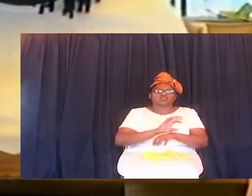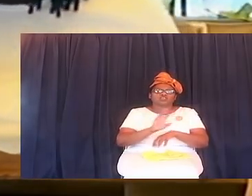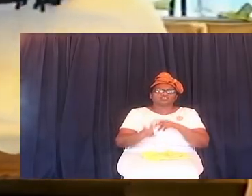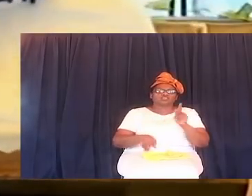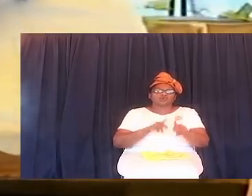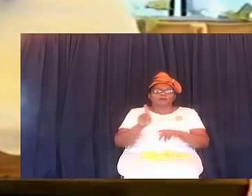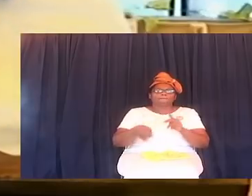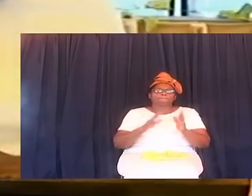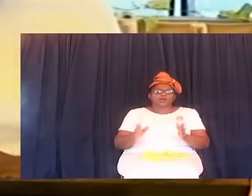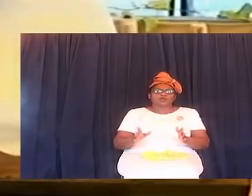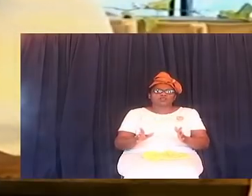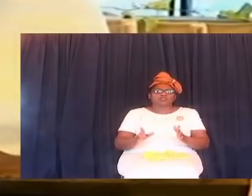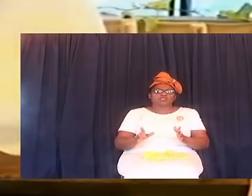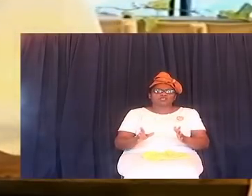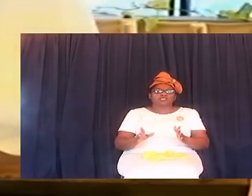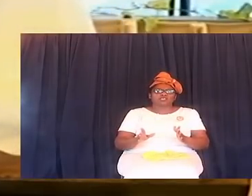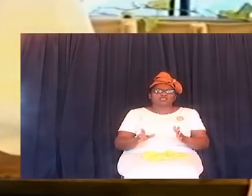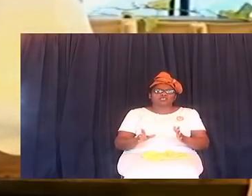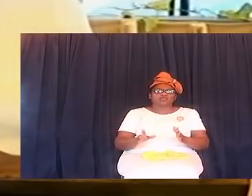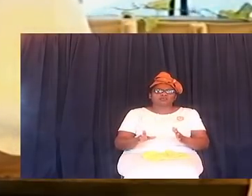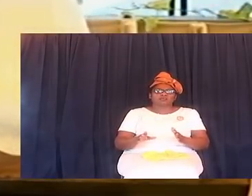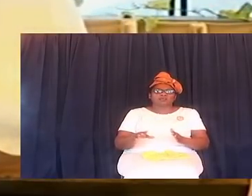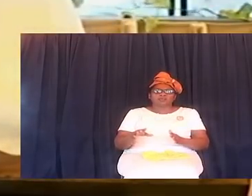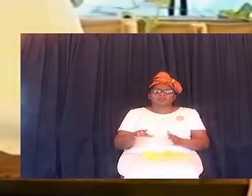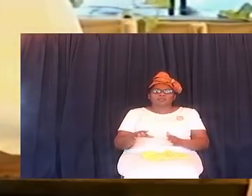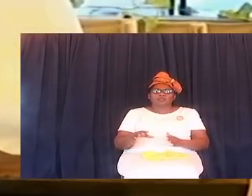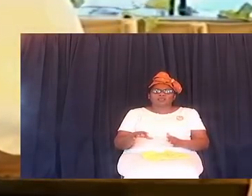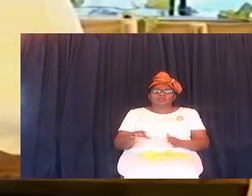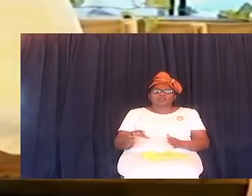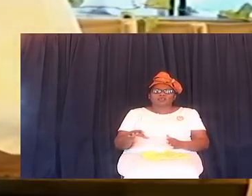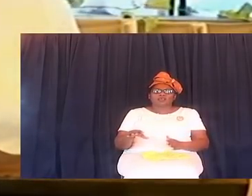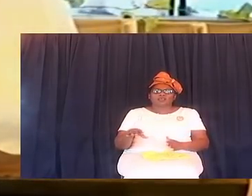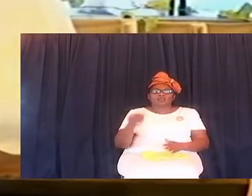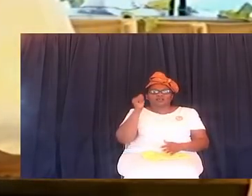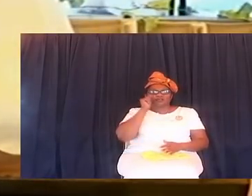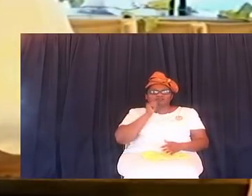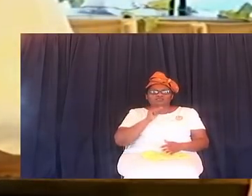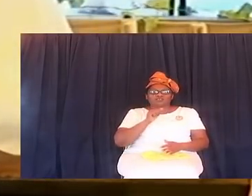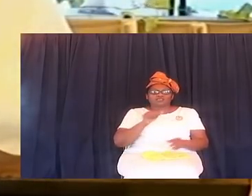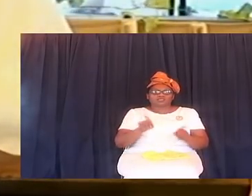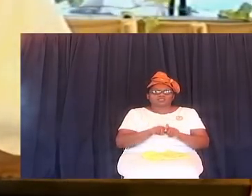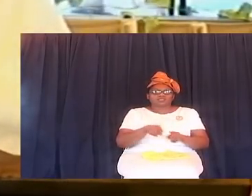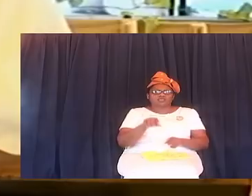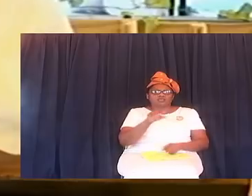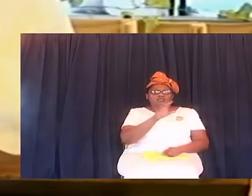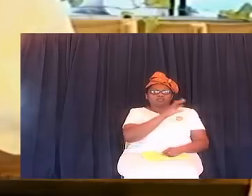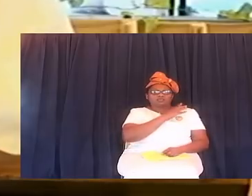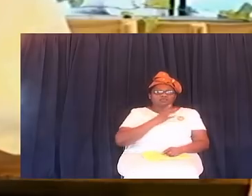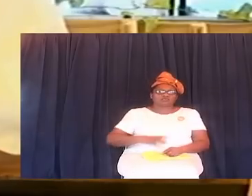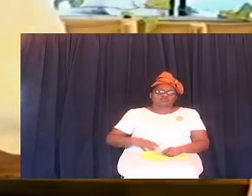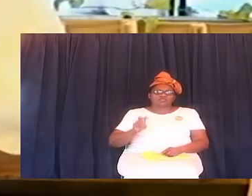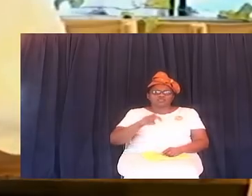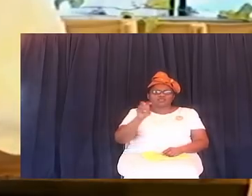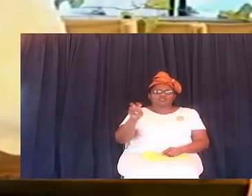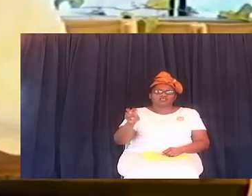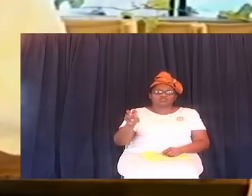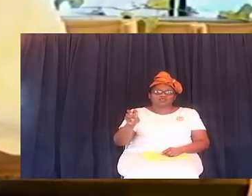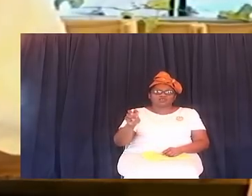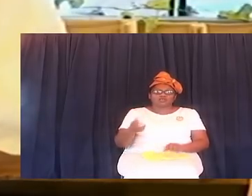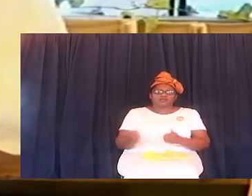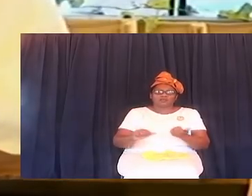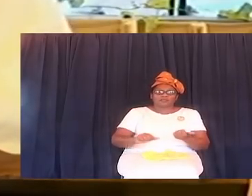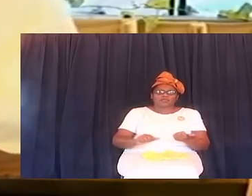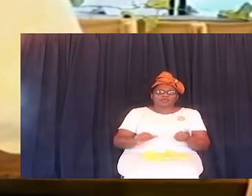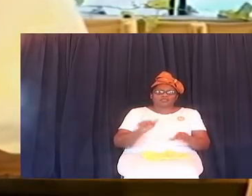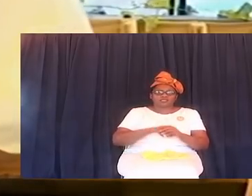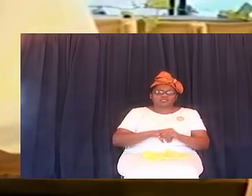Sister Marlene's Christian journey began June 1st, 2008, when she was baptized in water in the name